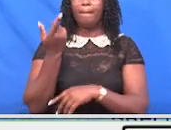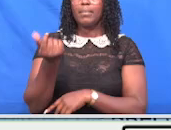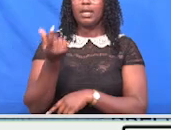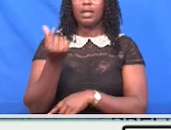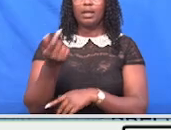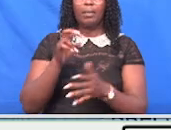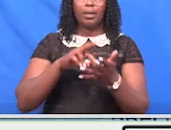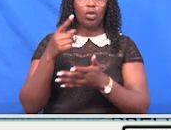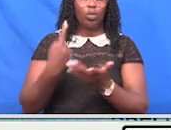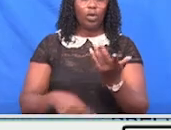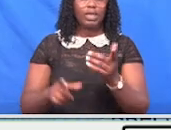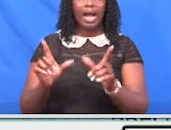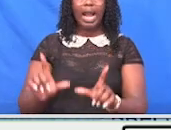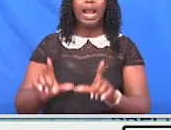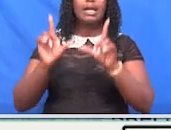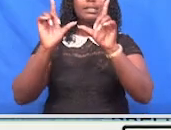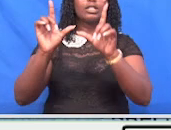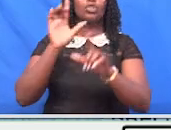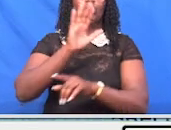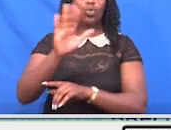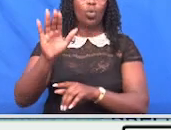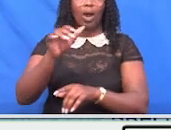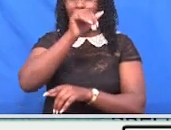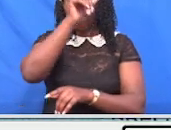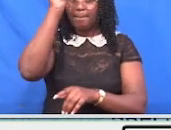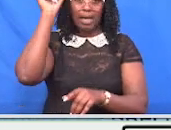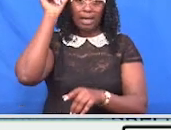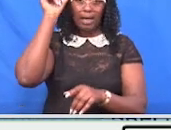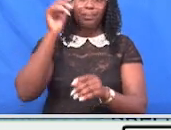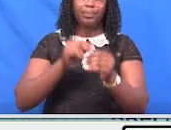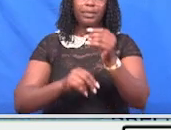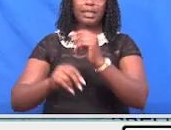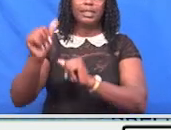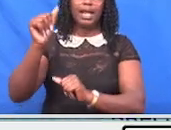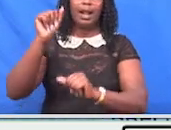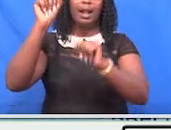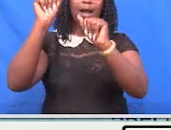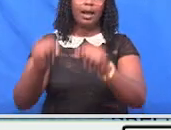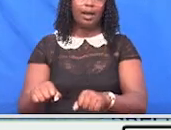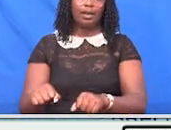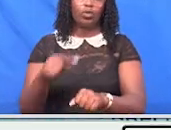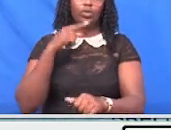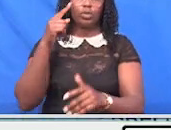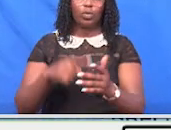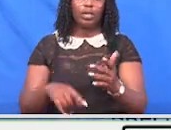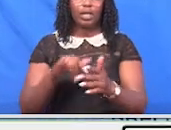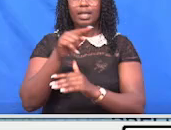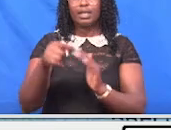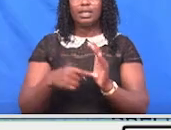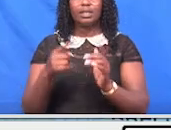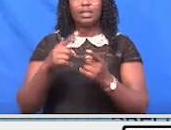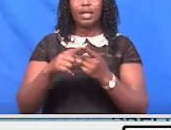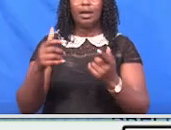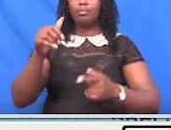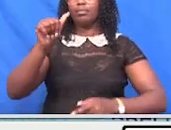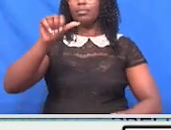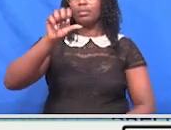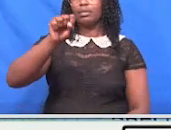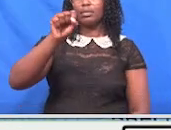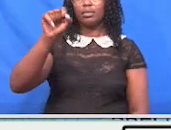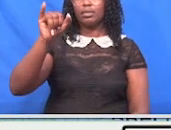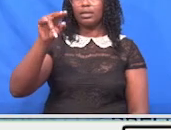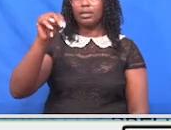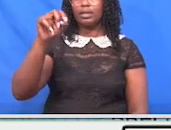your brands. You can either sell them out, right. you know, so we call them assignments or licensing. This is property.